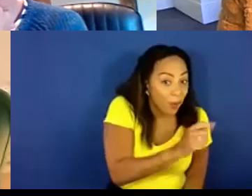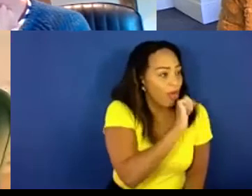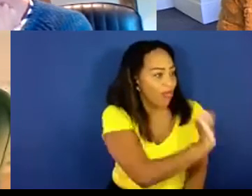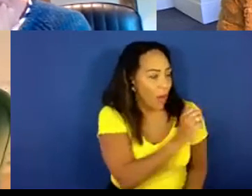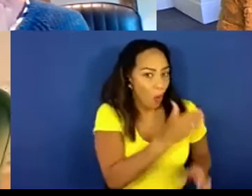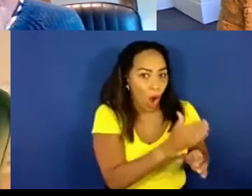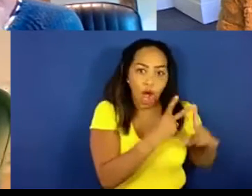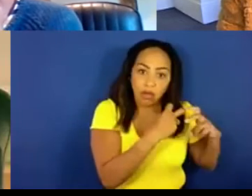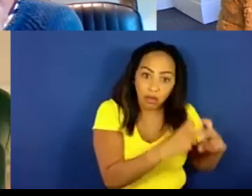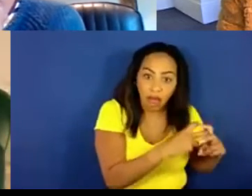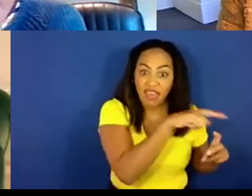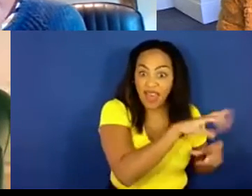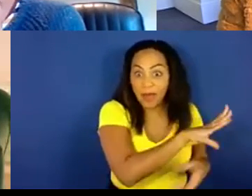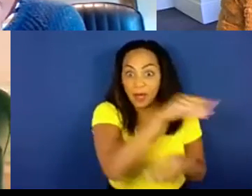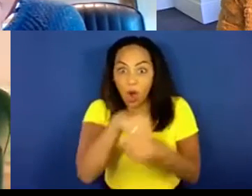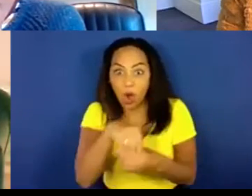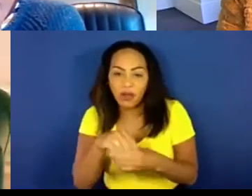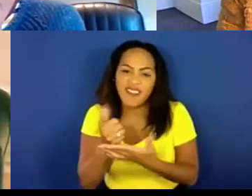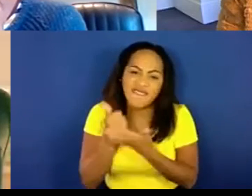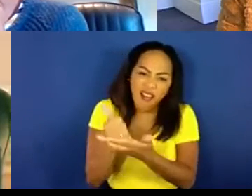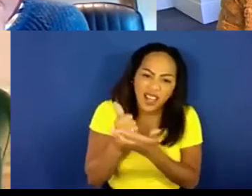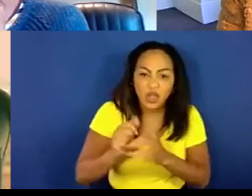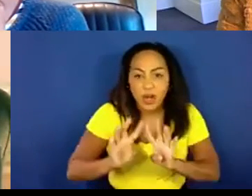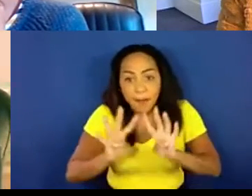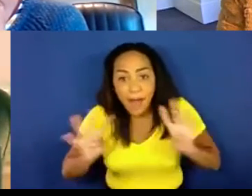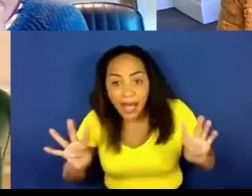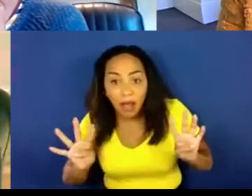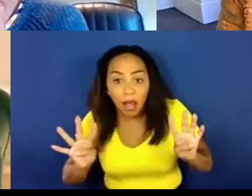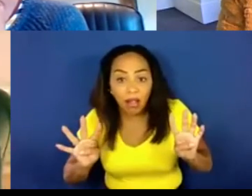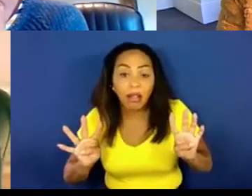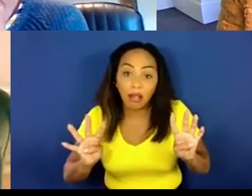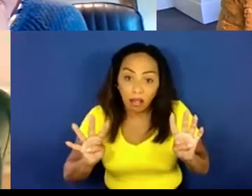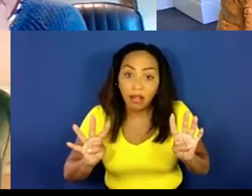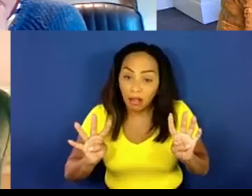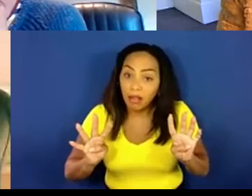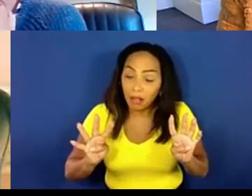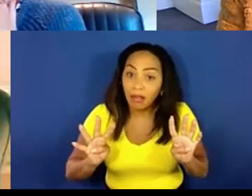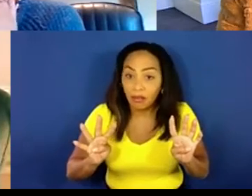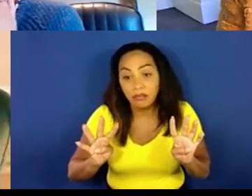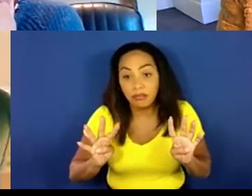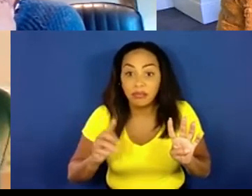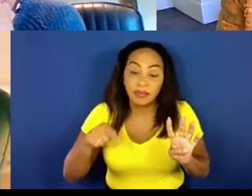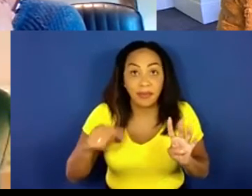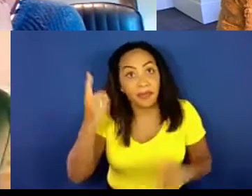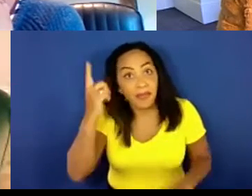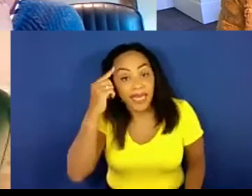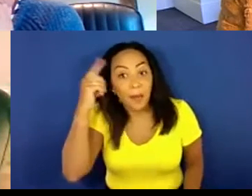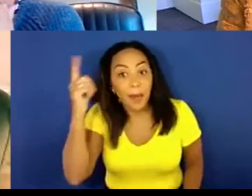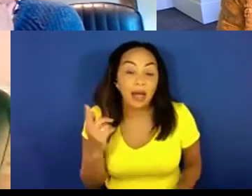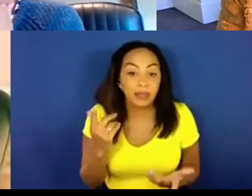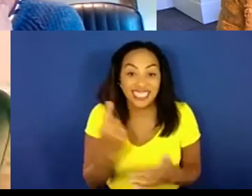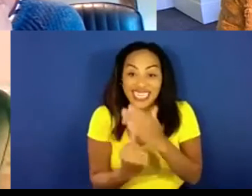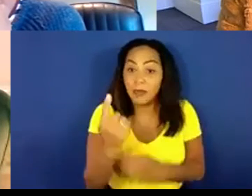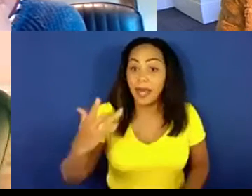an advisory panel advising on the development of an independent living space at Brislington House, which is